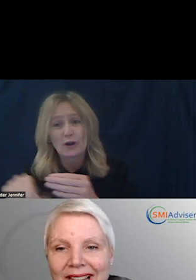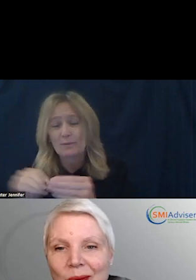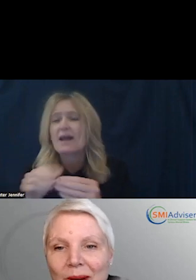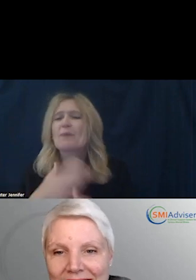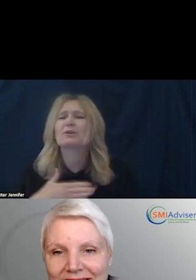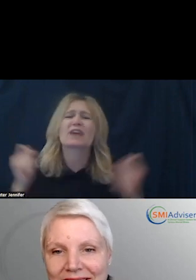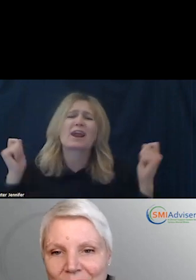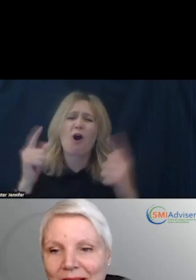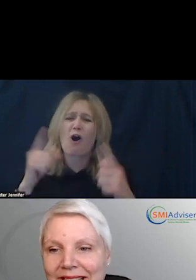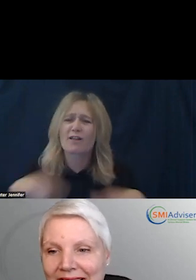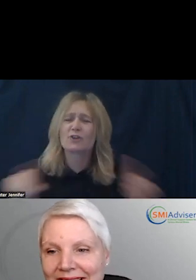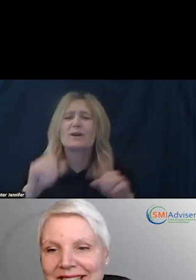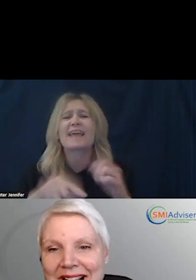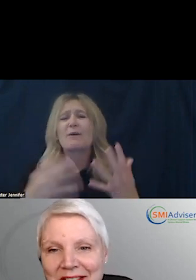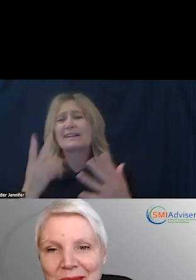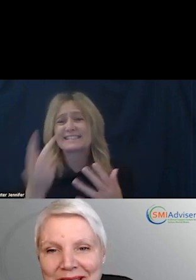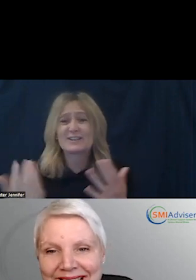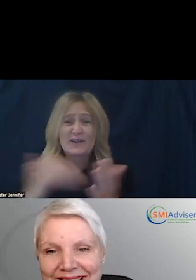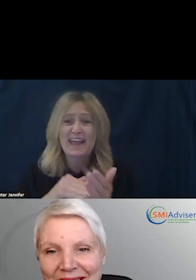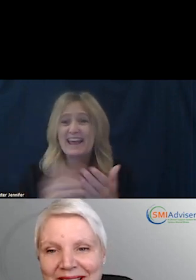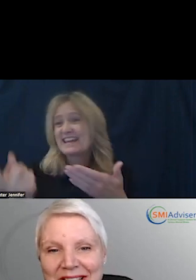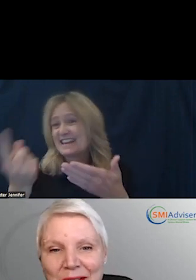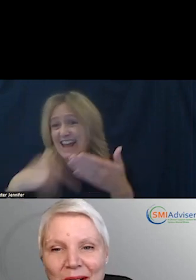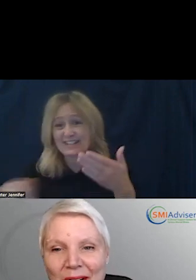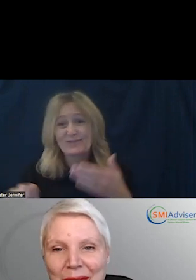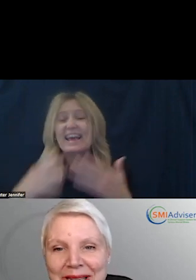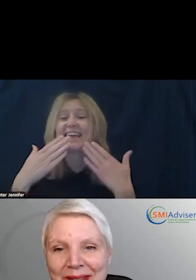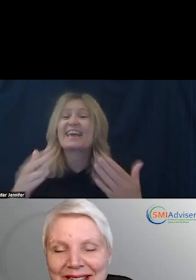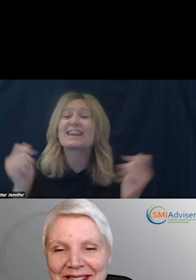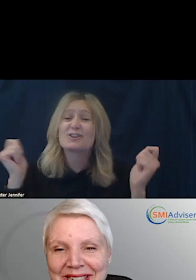and can't wait to see you again next week. Thank you